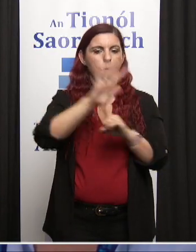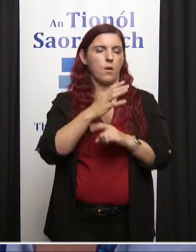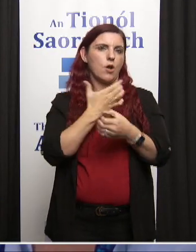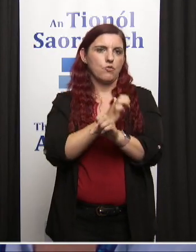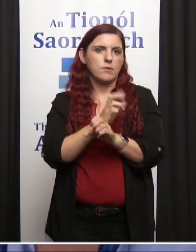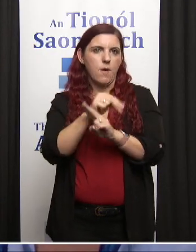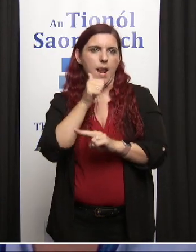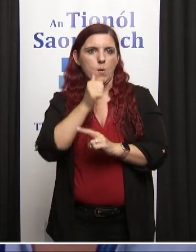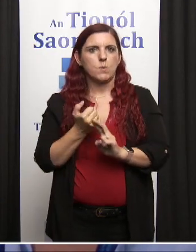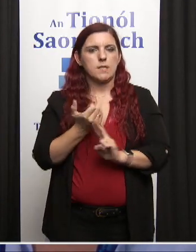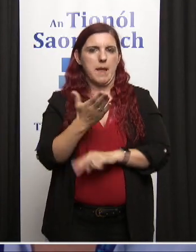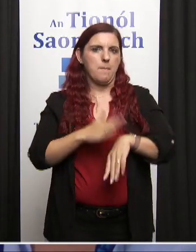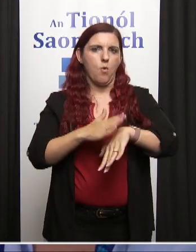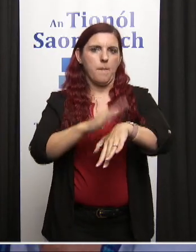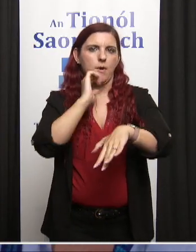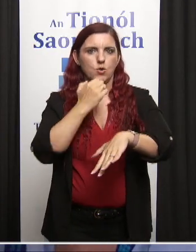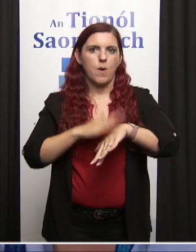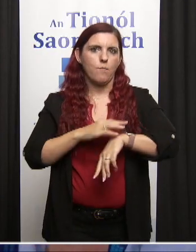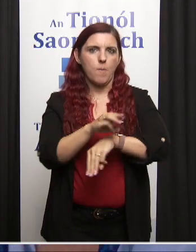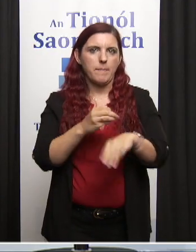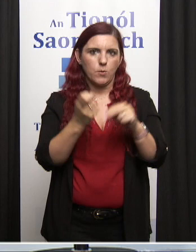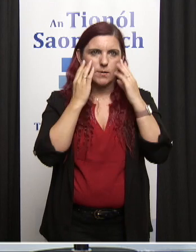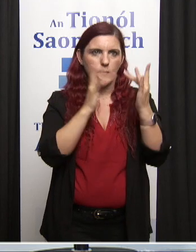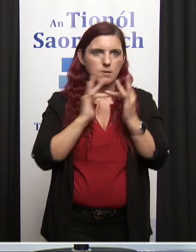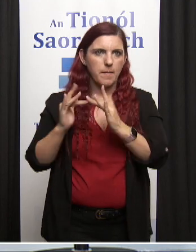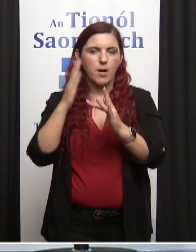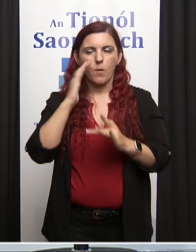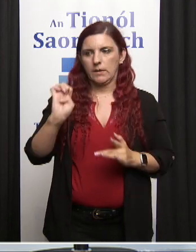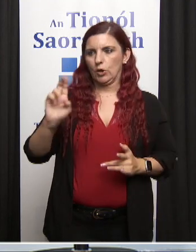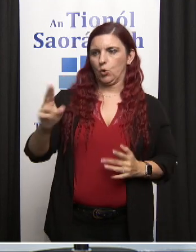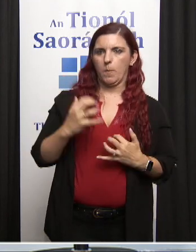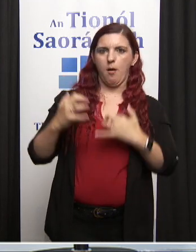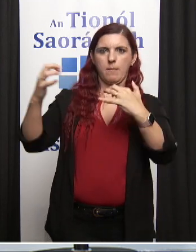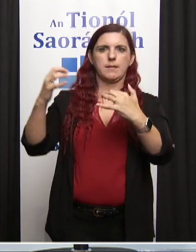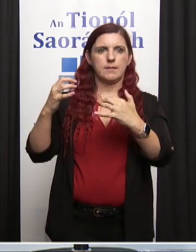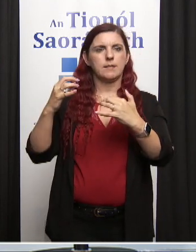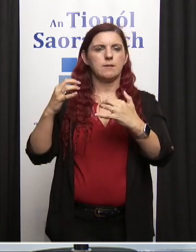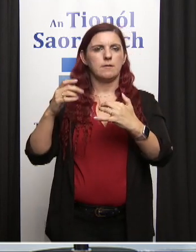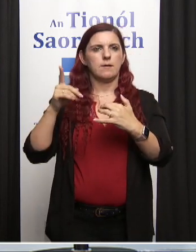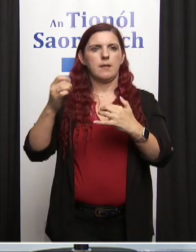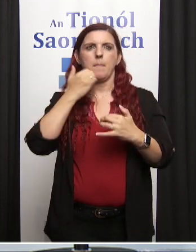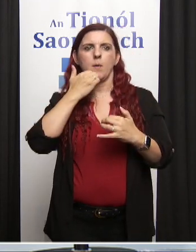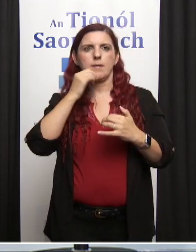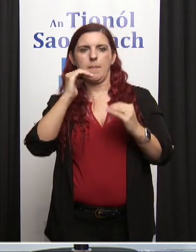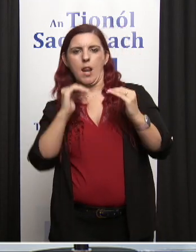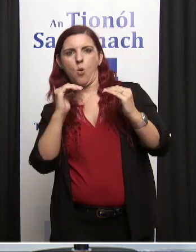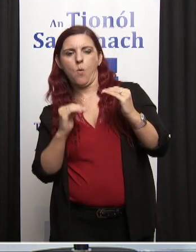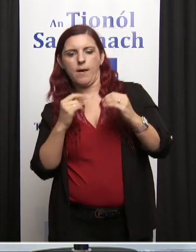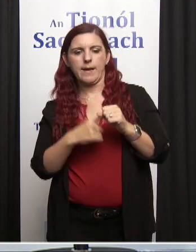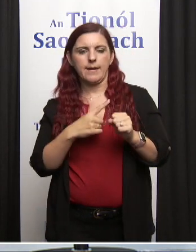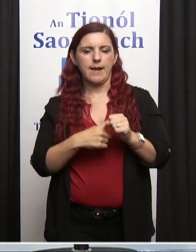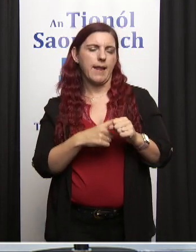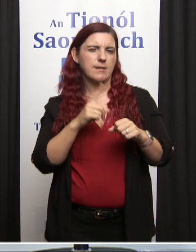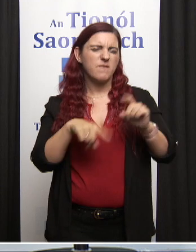because you have a bigger distance travelled, more people to reach out to. European Parliament elections, the amount is a little lower again, and